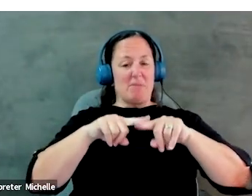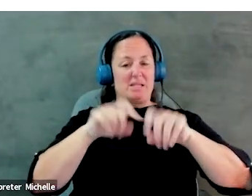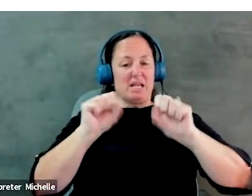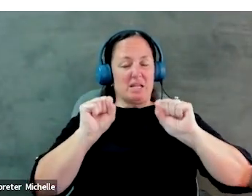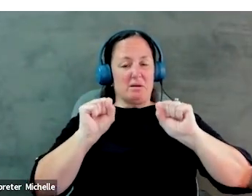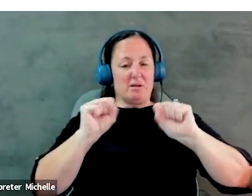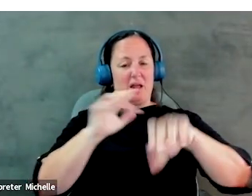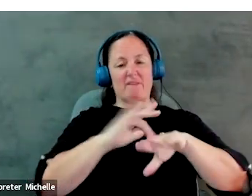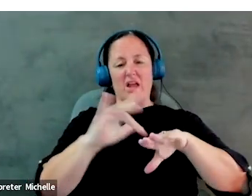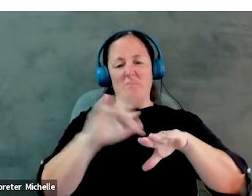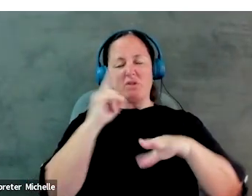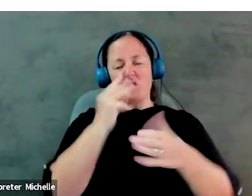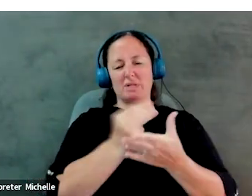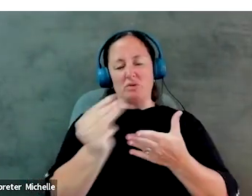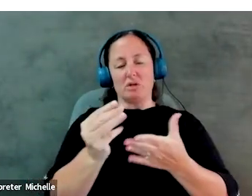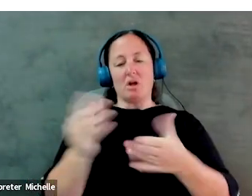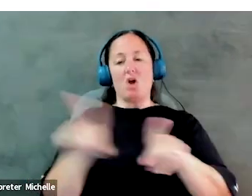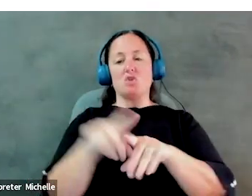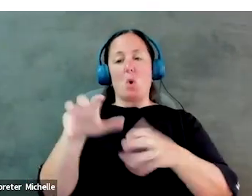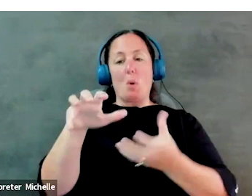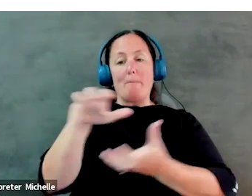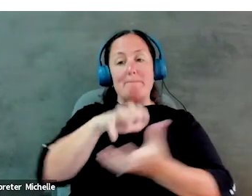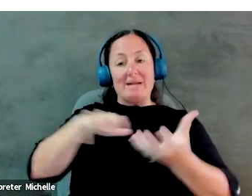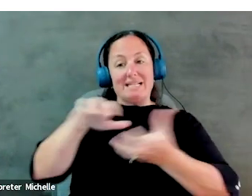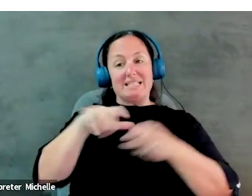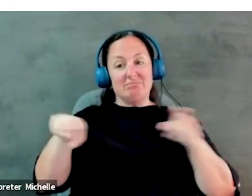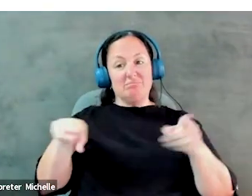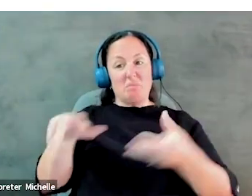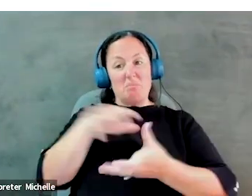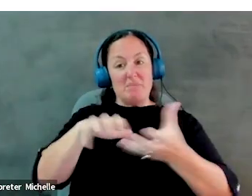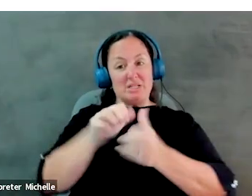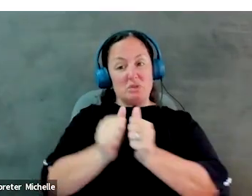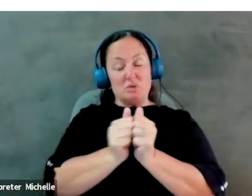on the availability of the material, you know, and we mix it with dolomite